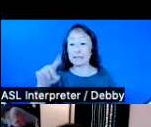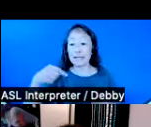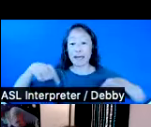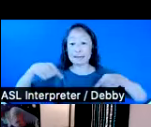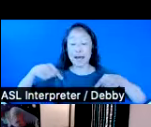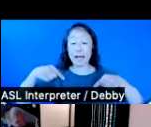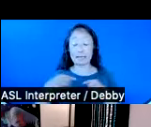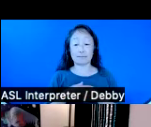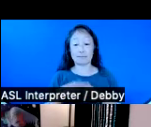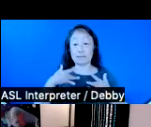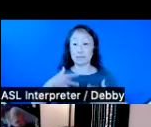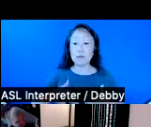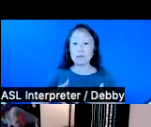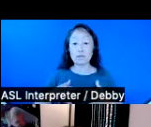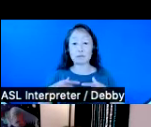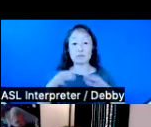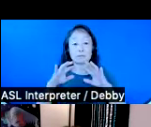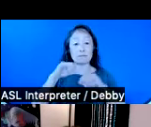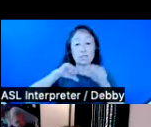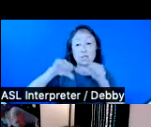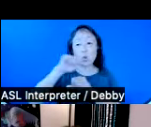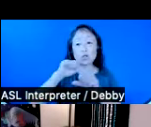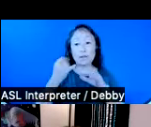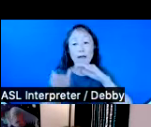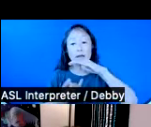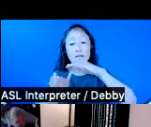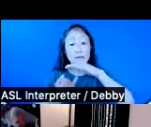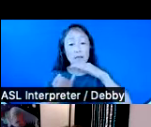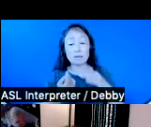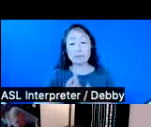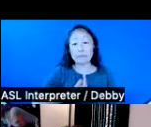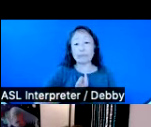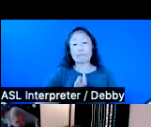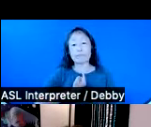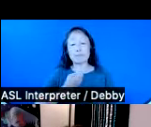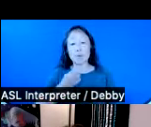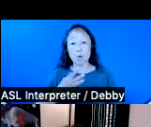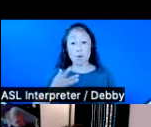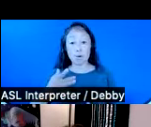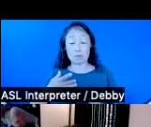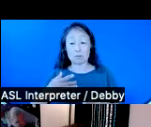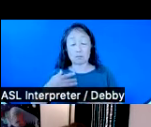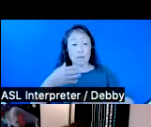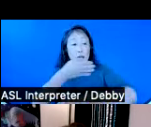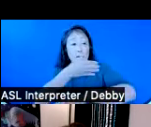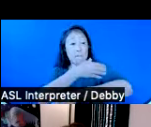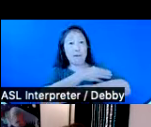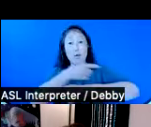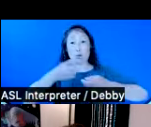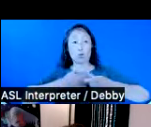social isolation, or the loss of feeling of power and control over their